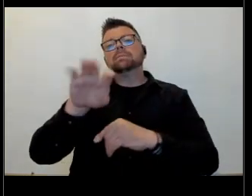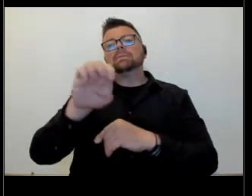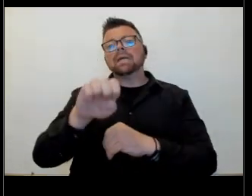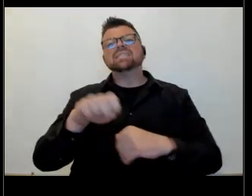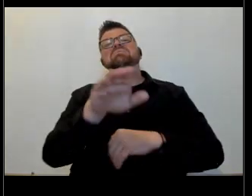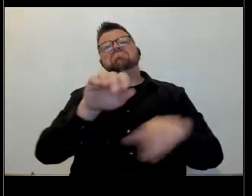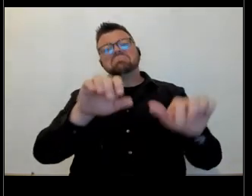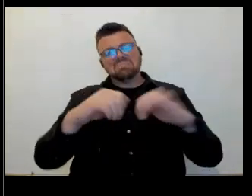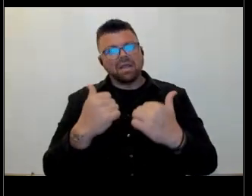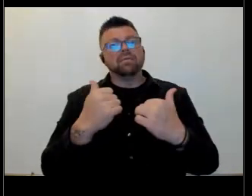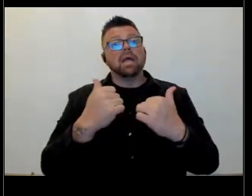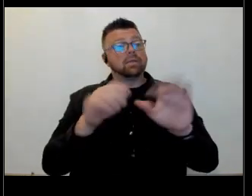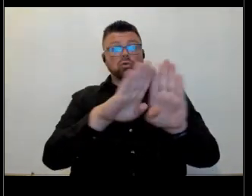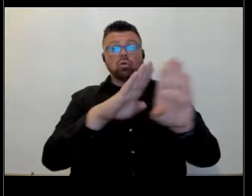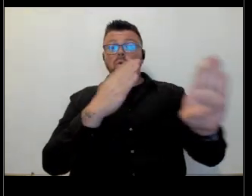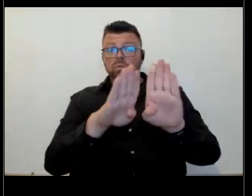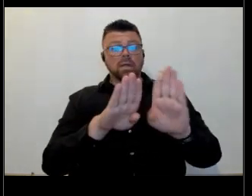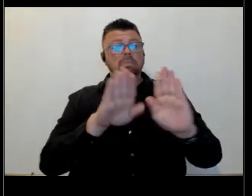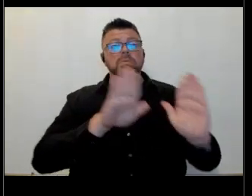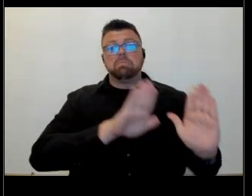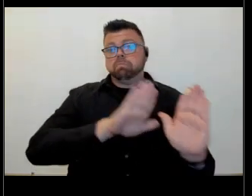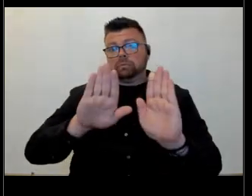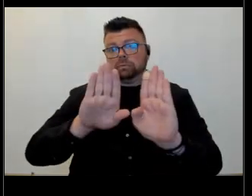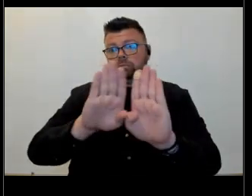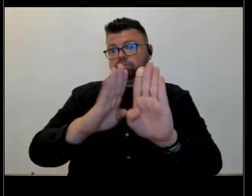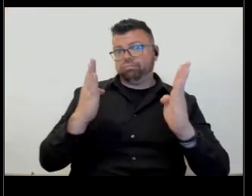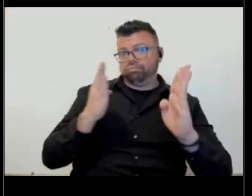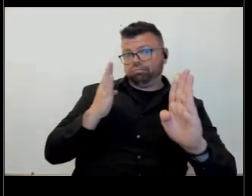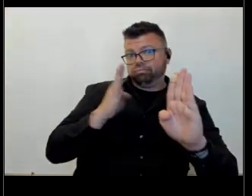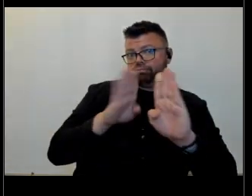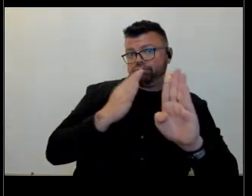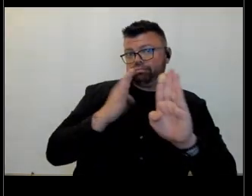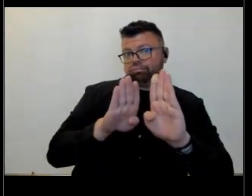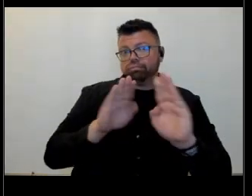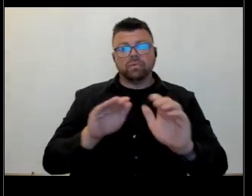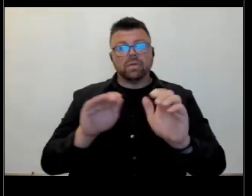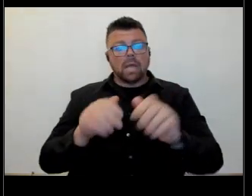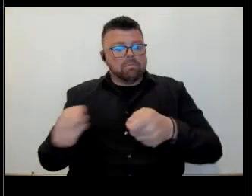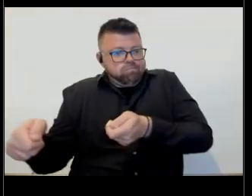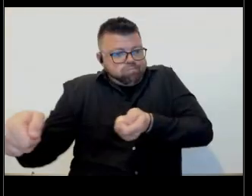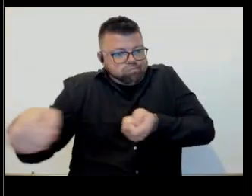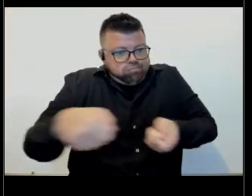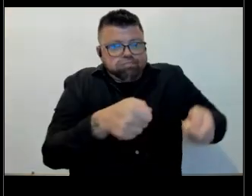side of the door to permit a push side approach to the door.